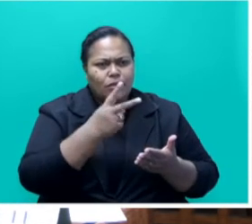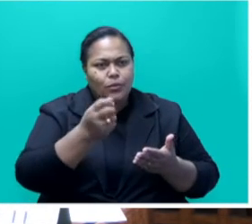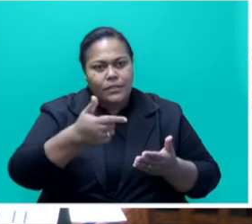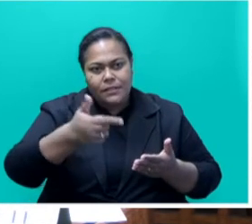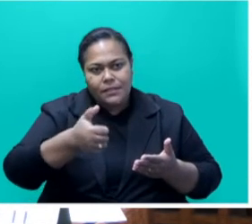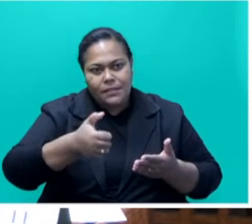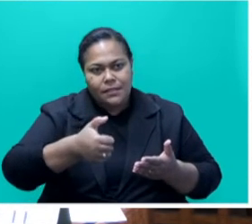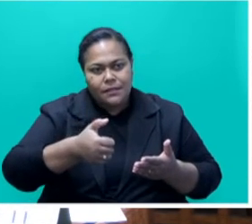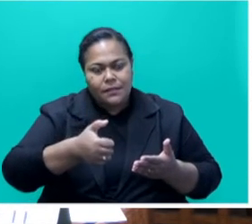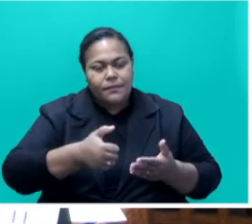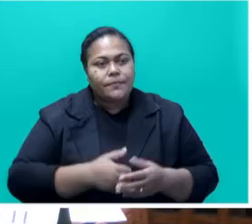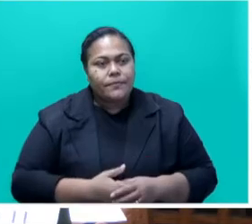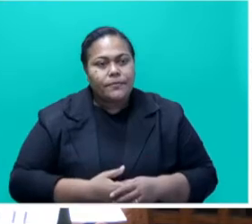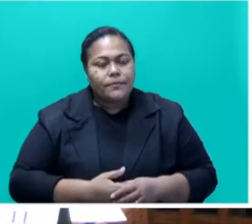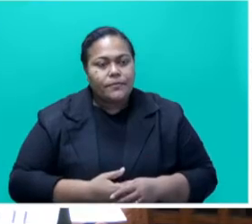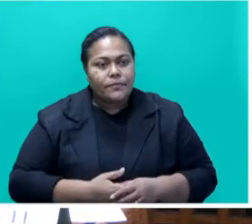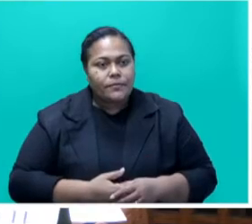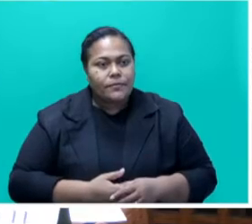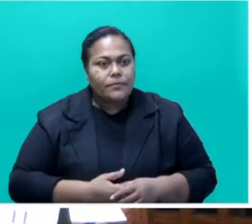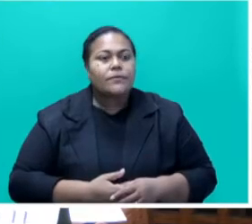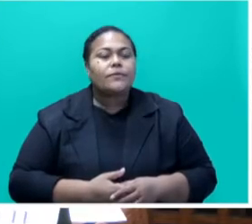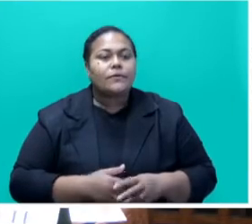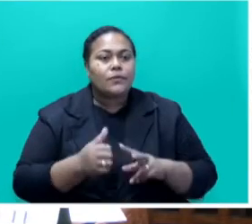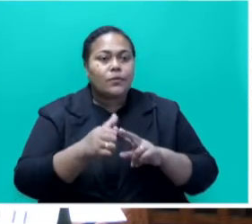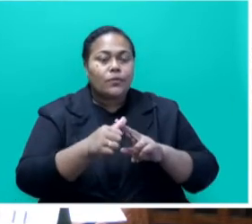sir. And additional to that,